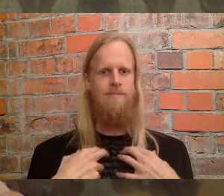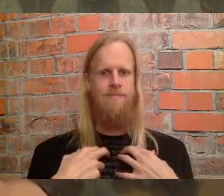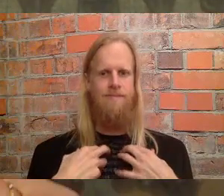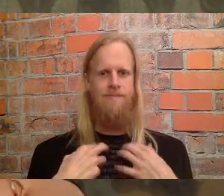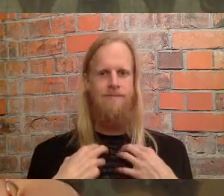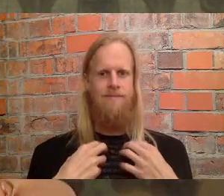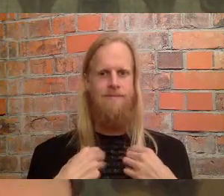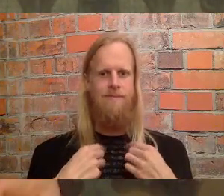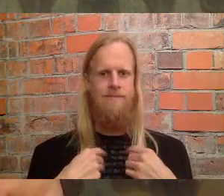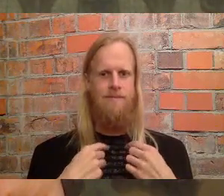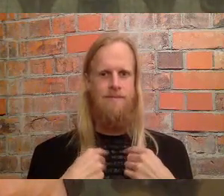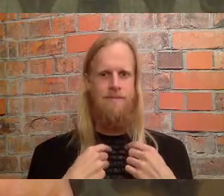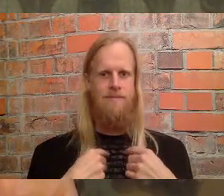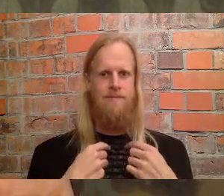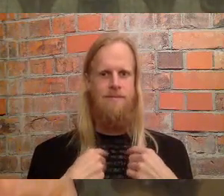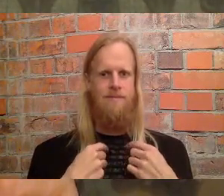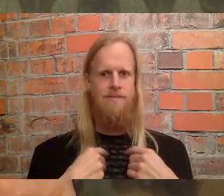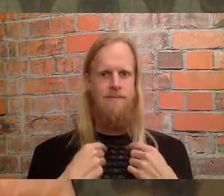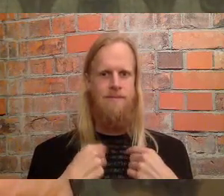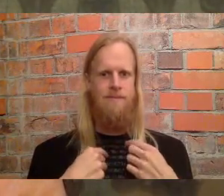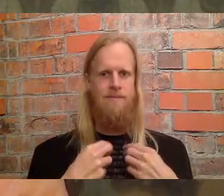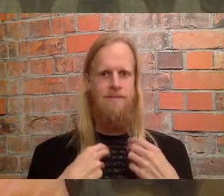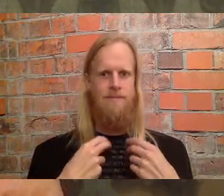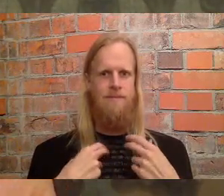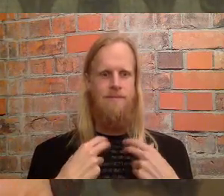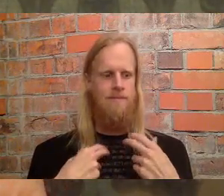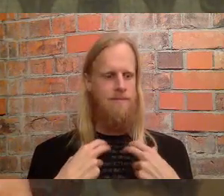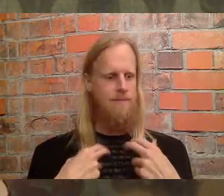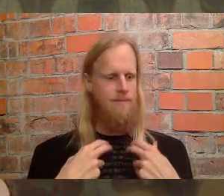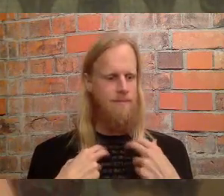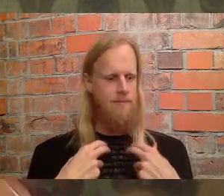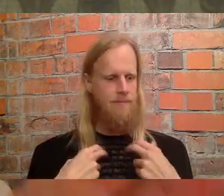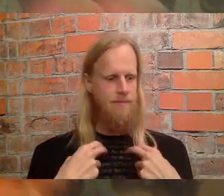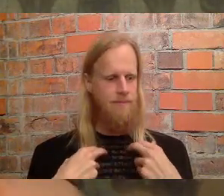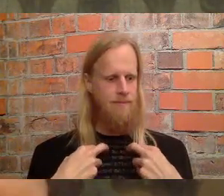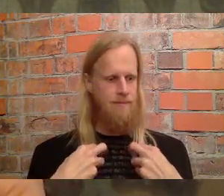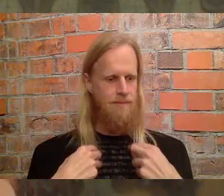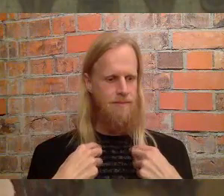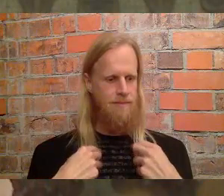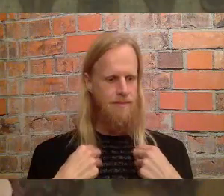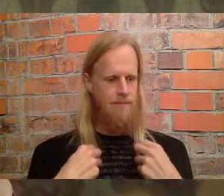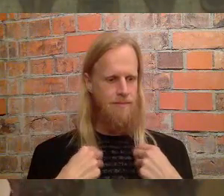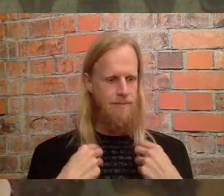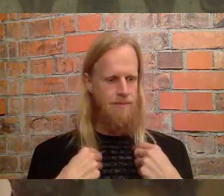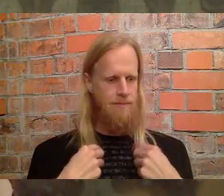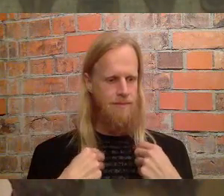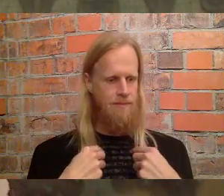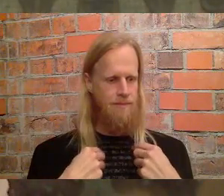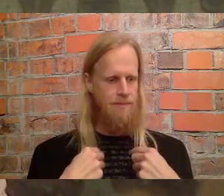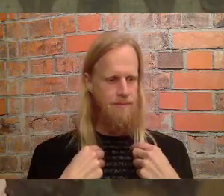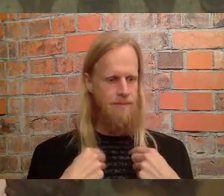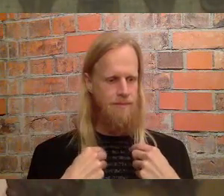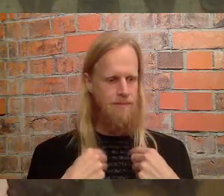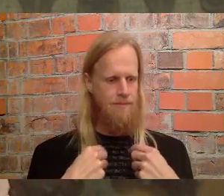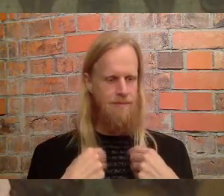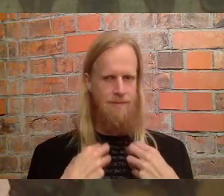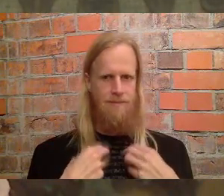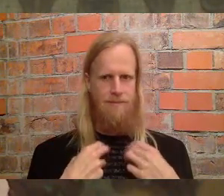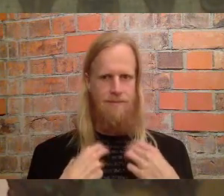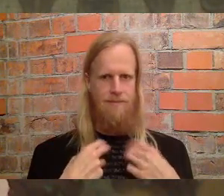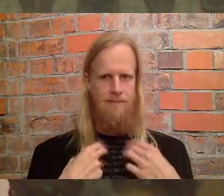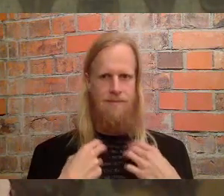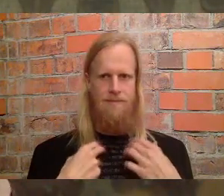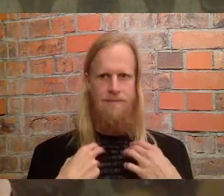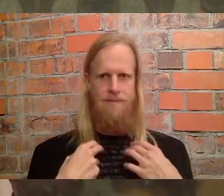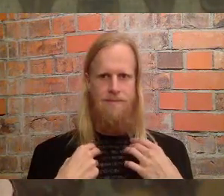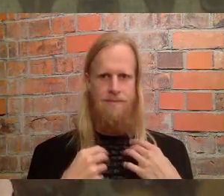You're processing your fear. That's going to make the hugest difference for you.